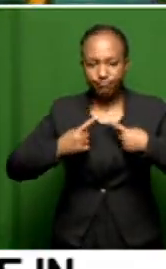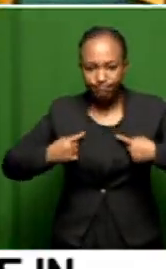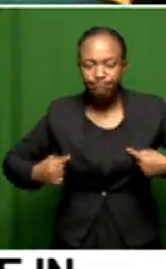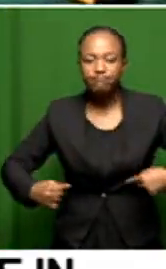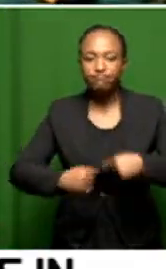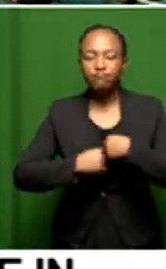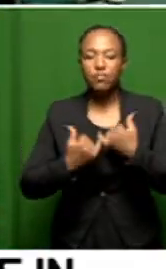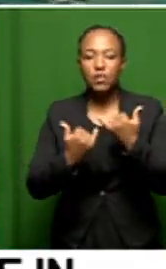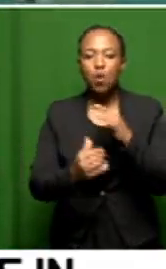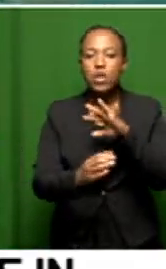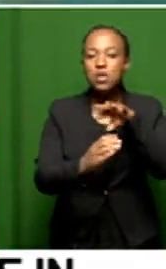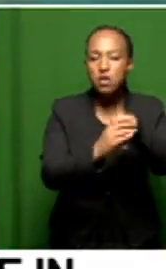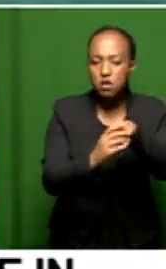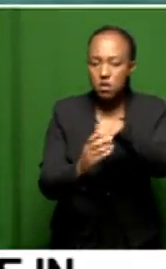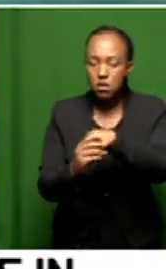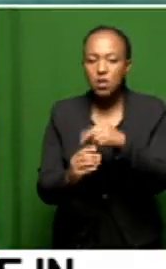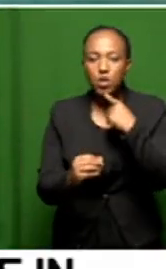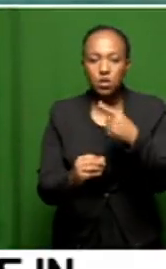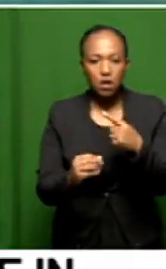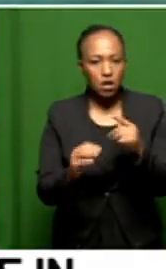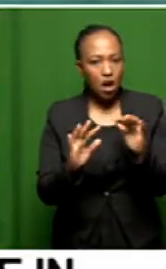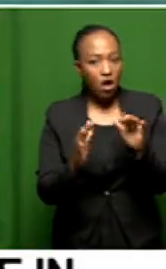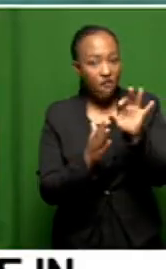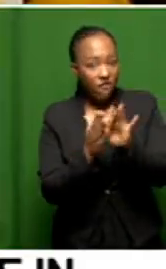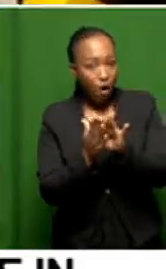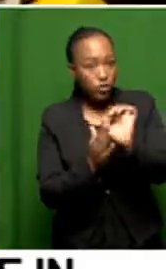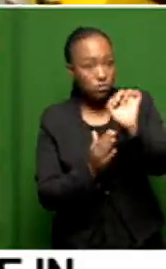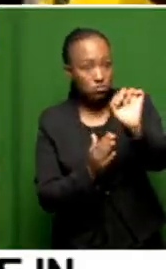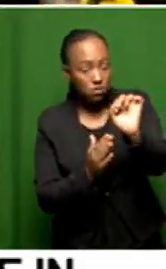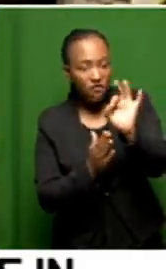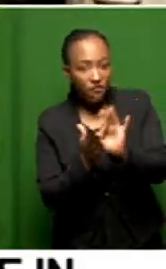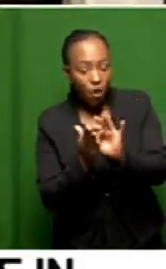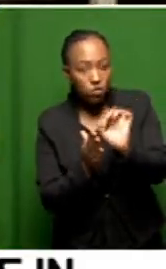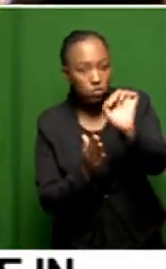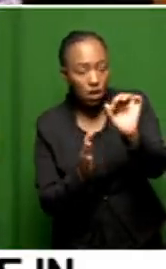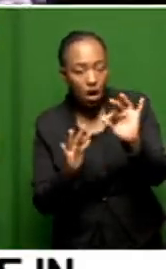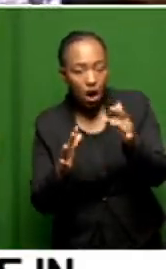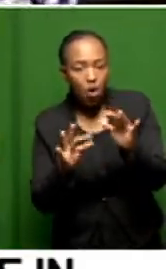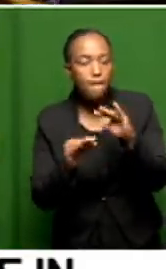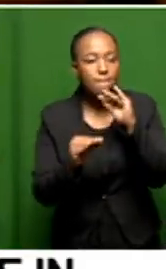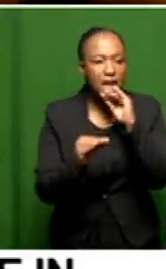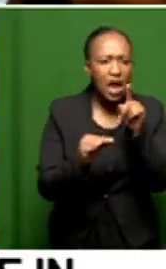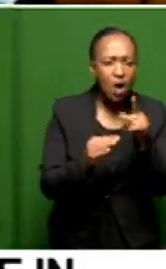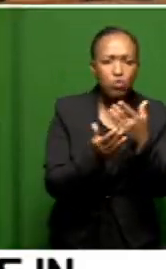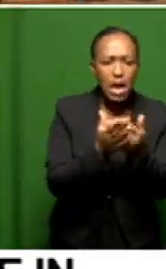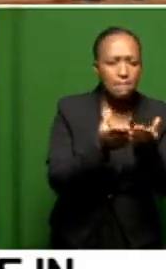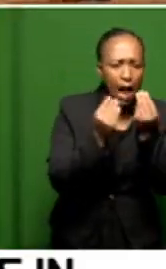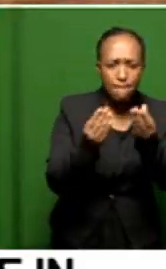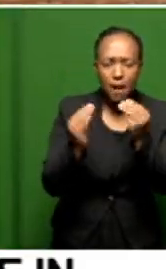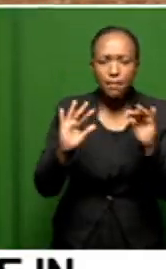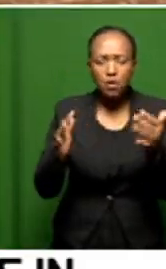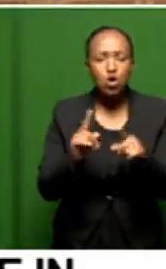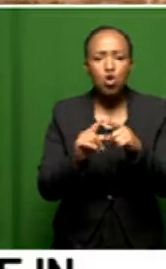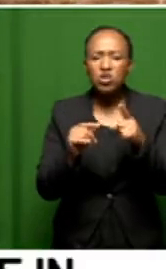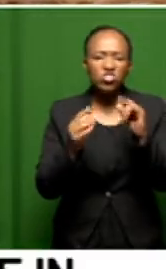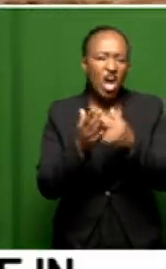then contextualize, to say, how does your vote translate to this? How does your vote translate to that? Over just giving